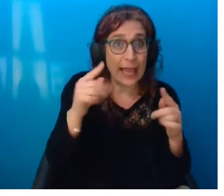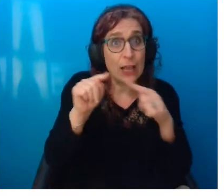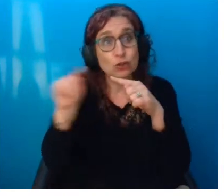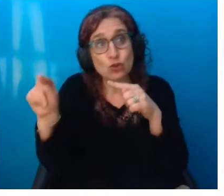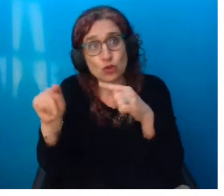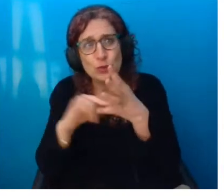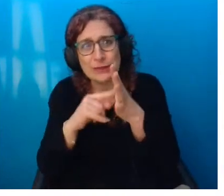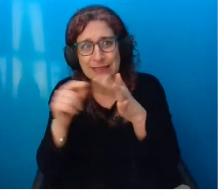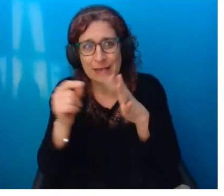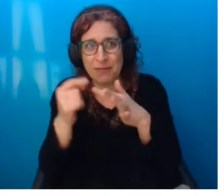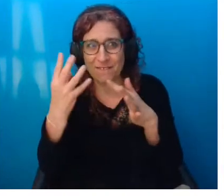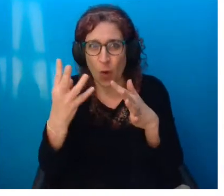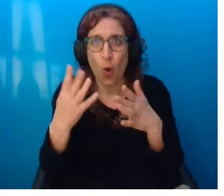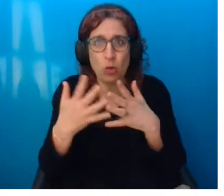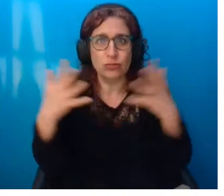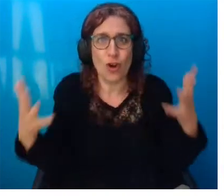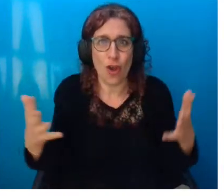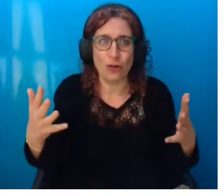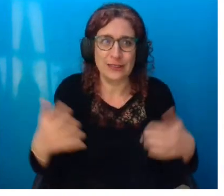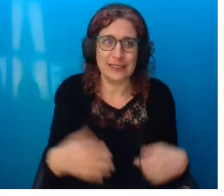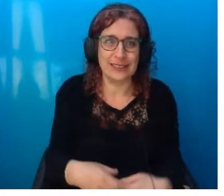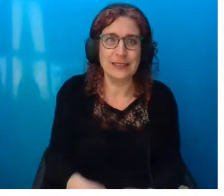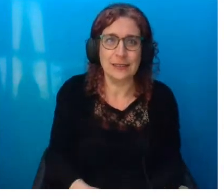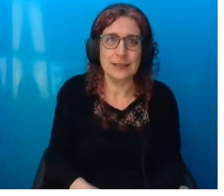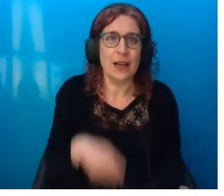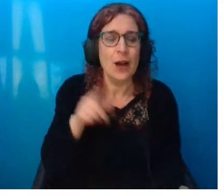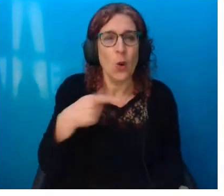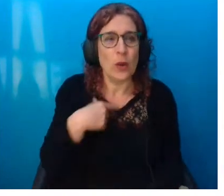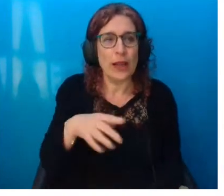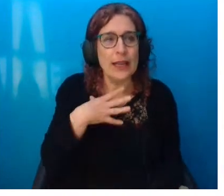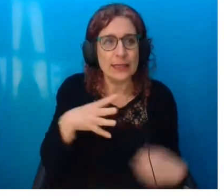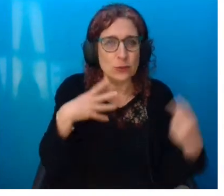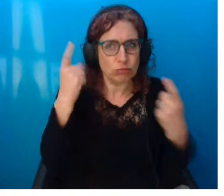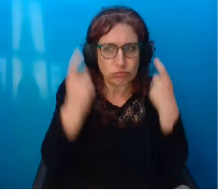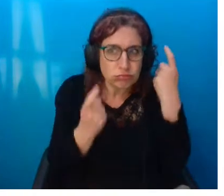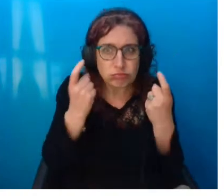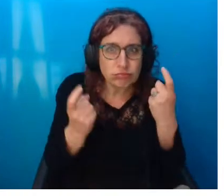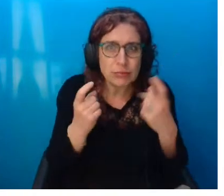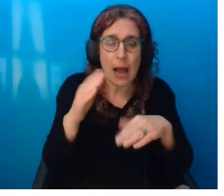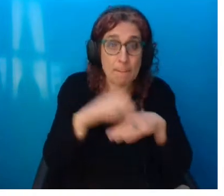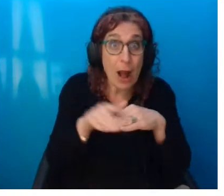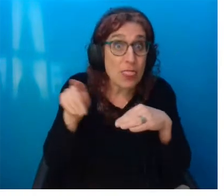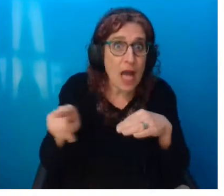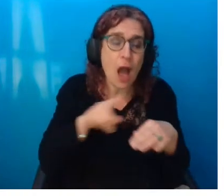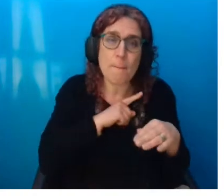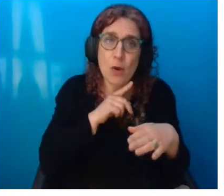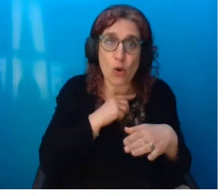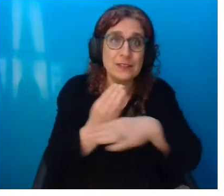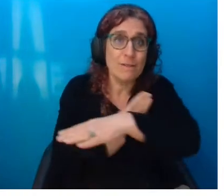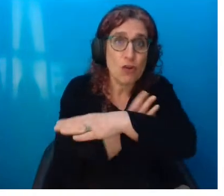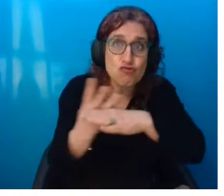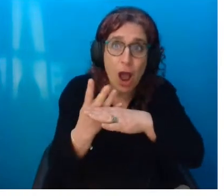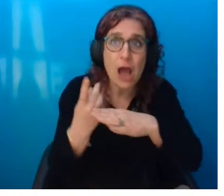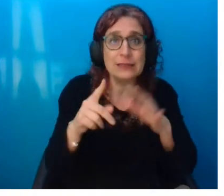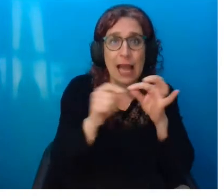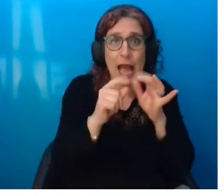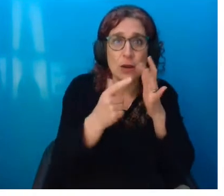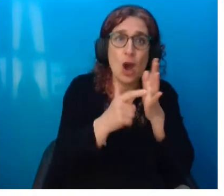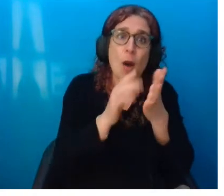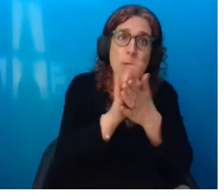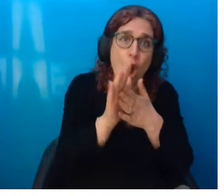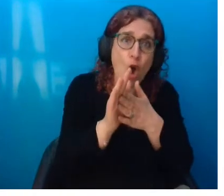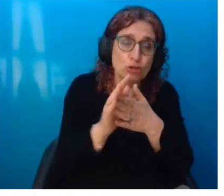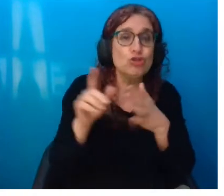really quite considerable. So that's something we need to be thinking about in terms of grass and birch immunotherapy for our patients